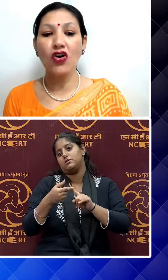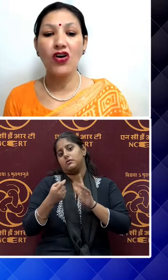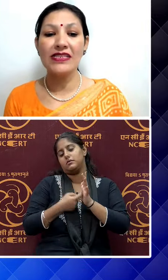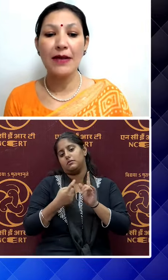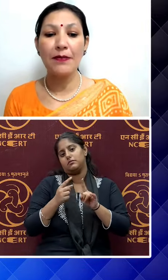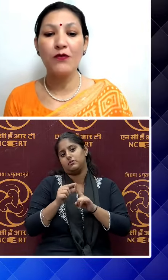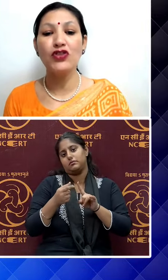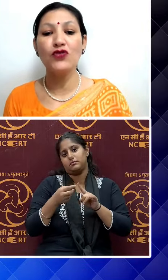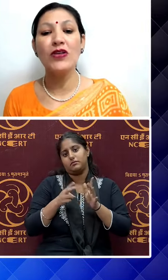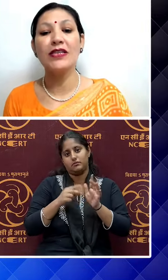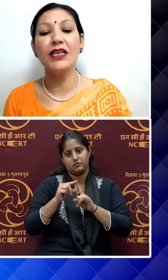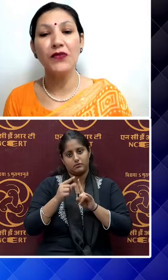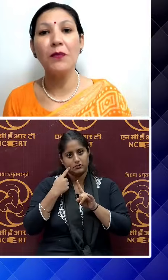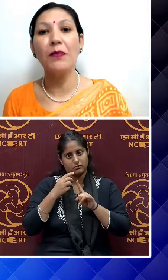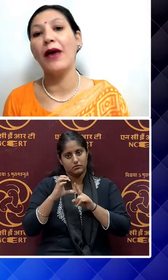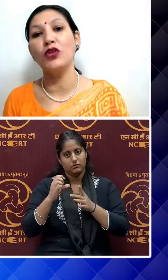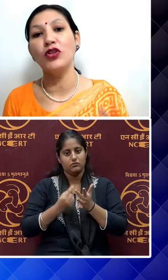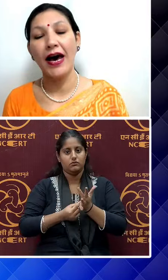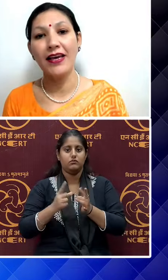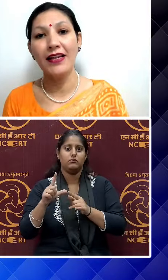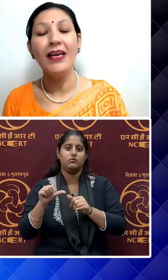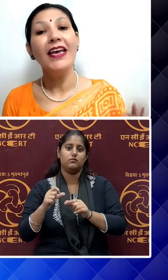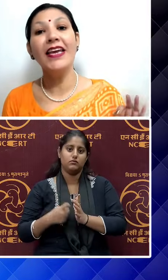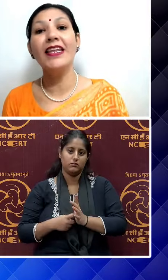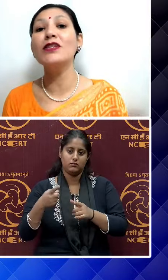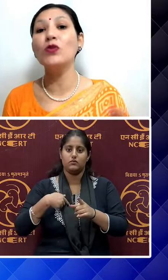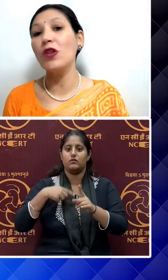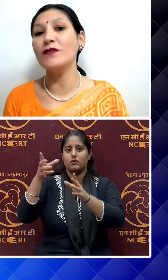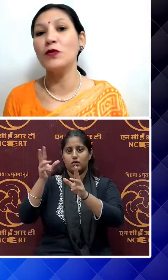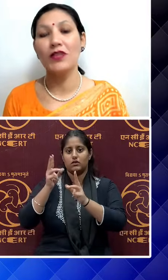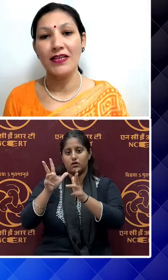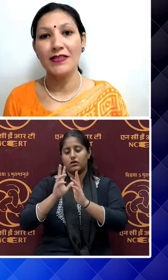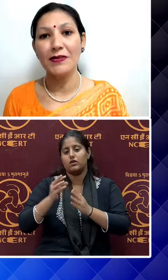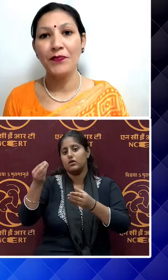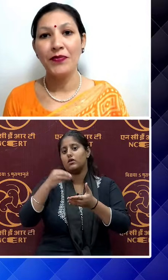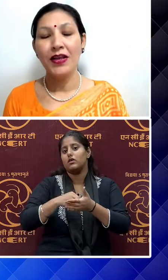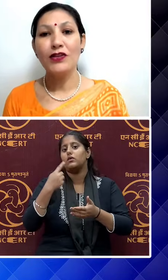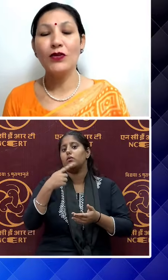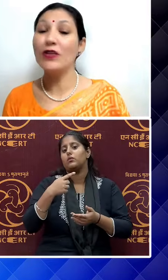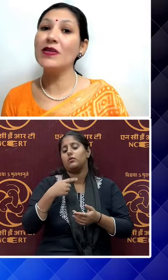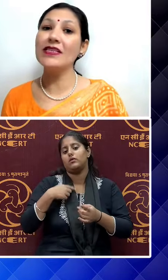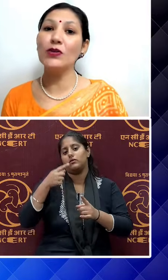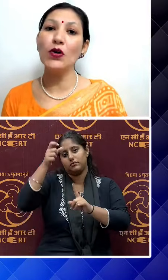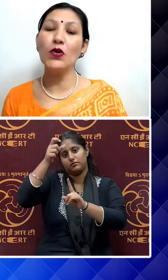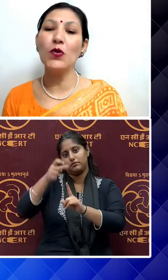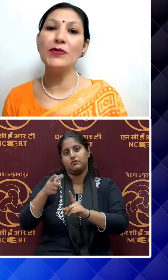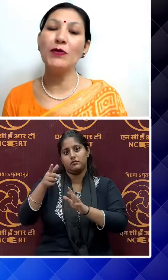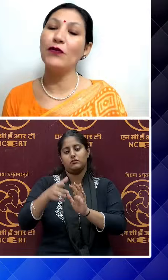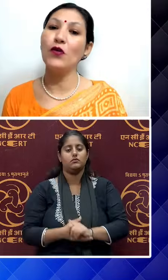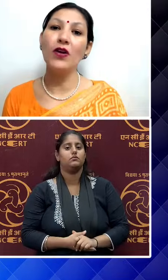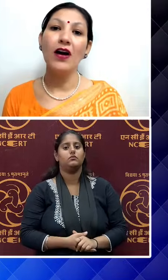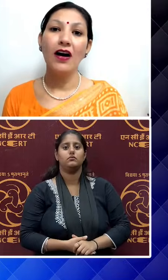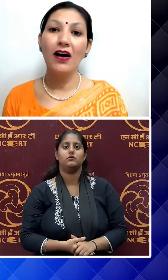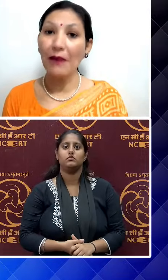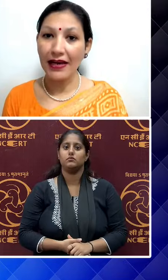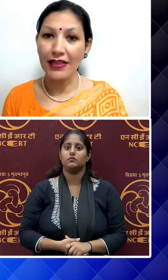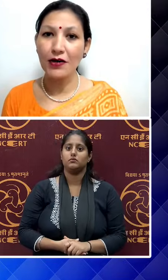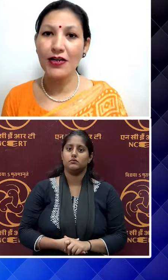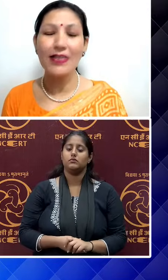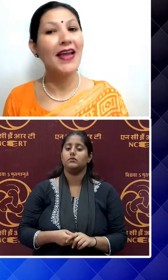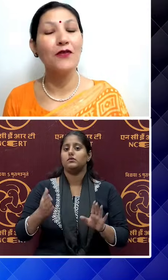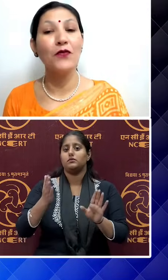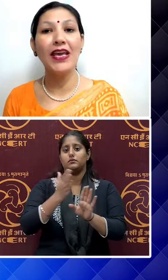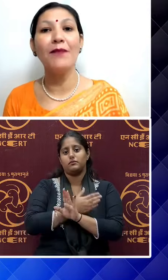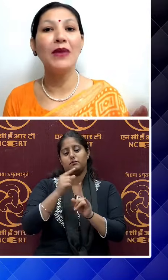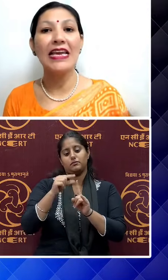the concept which was given by Buddhayan in his Sulaf Sutras. So this was told to us before